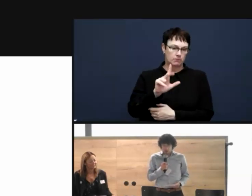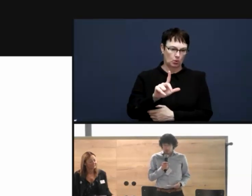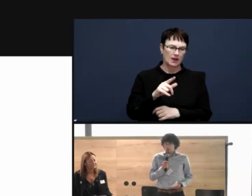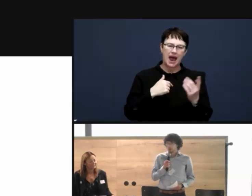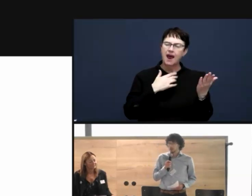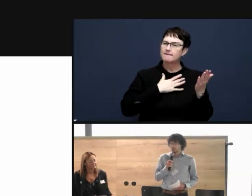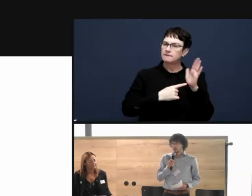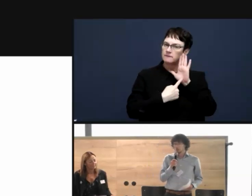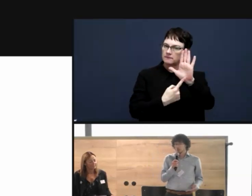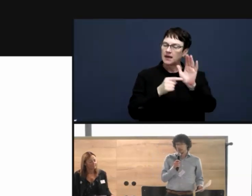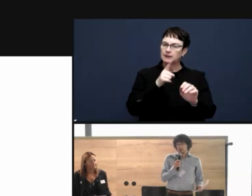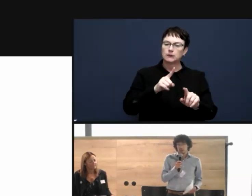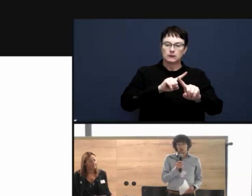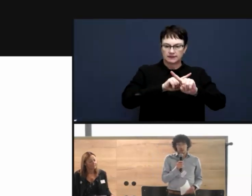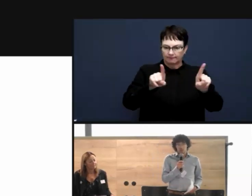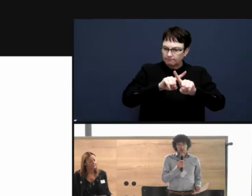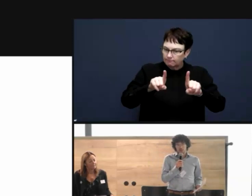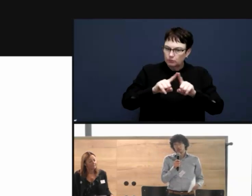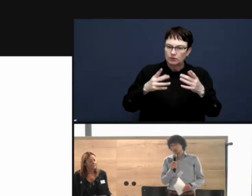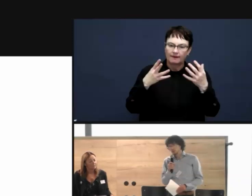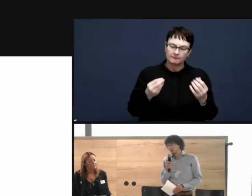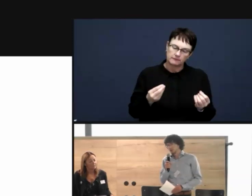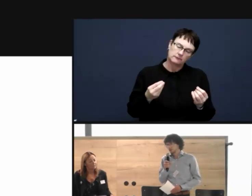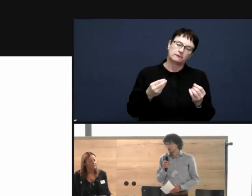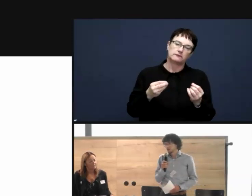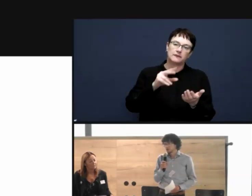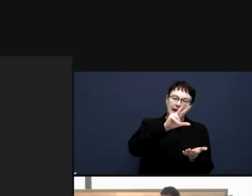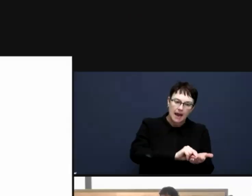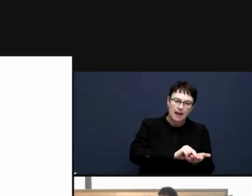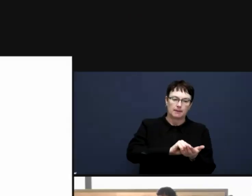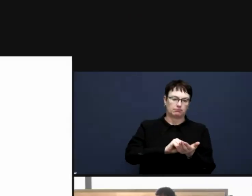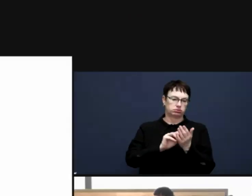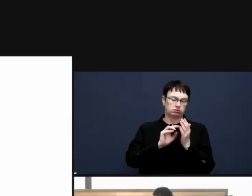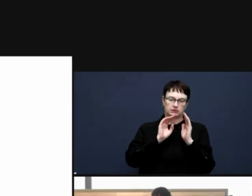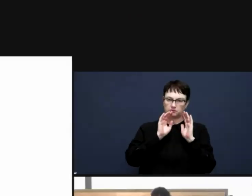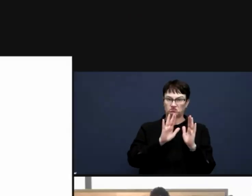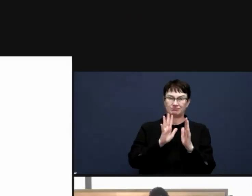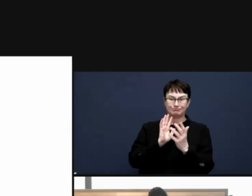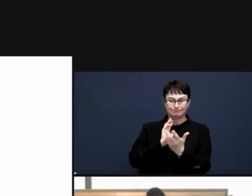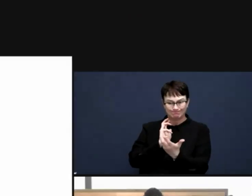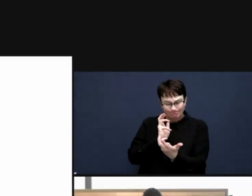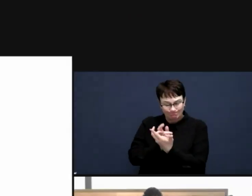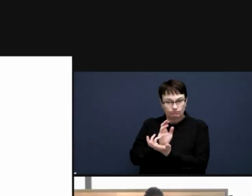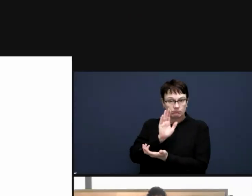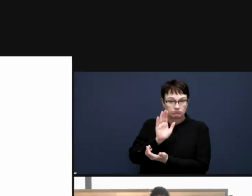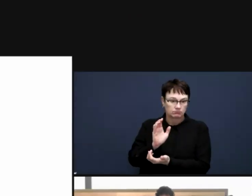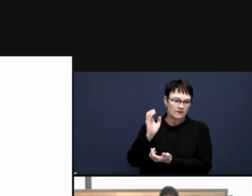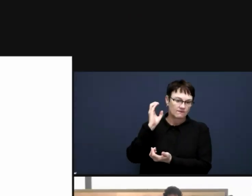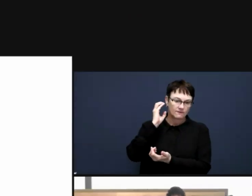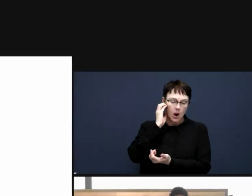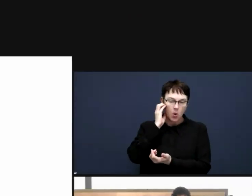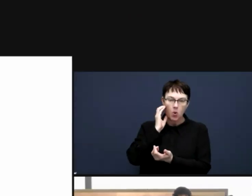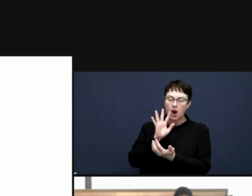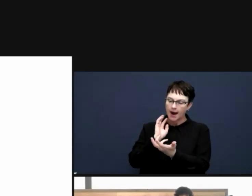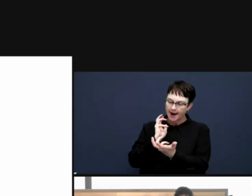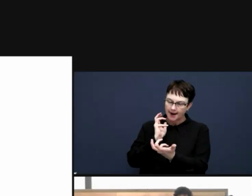of apps. Like there are, of course, native apps, native Android, native iOS, and they both have 2 programming languages. You also have